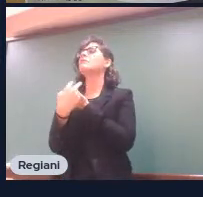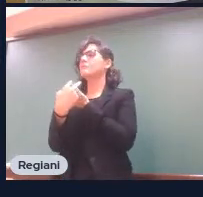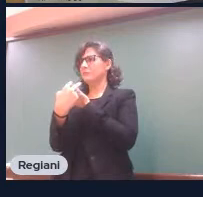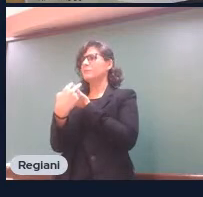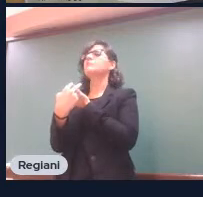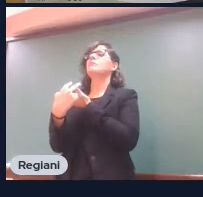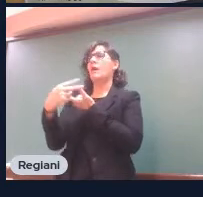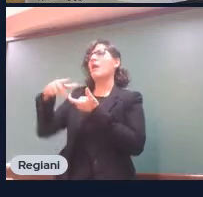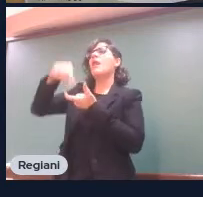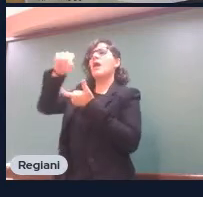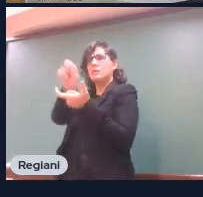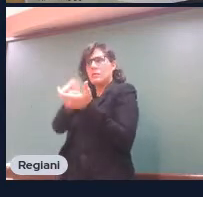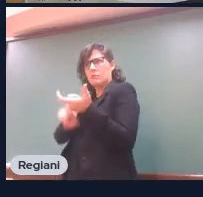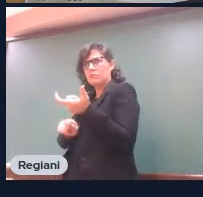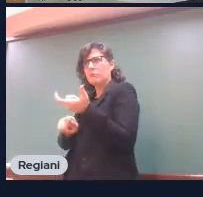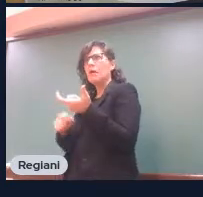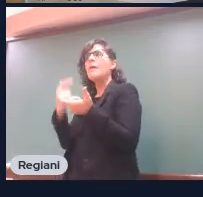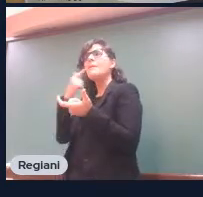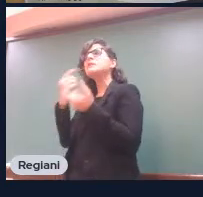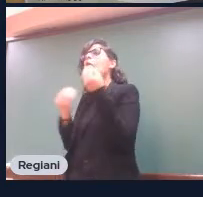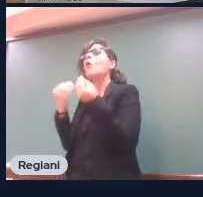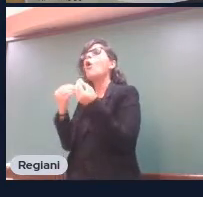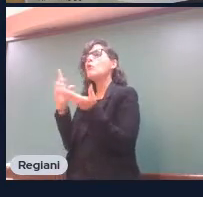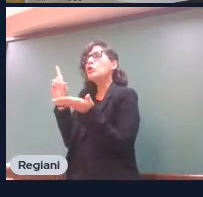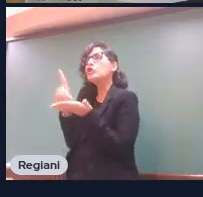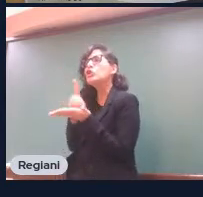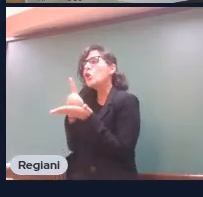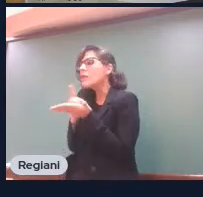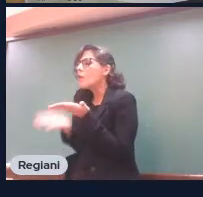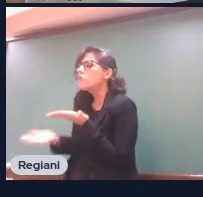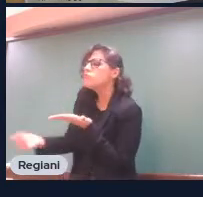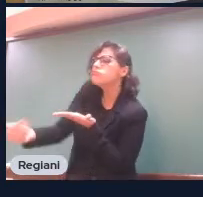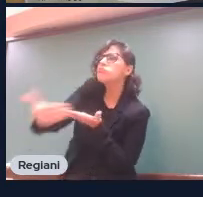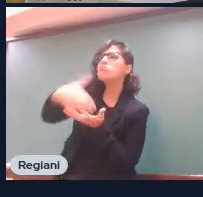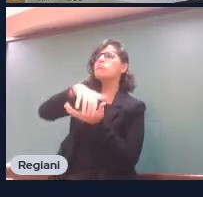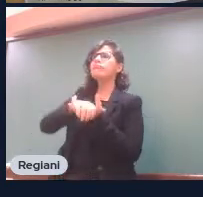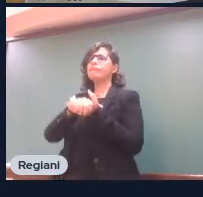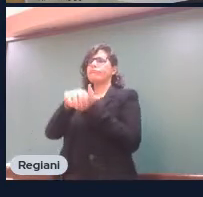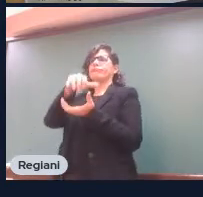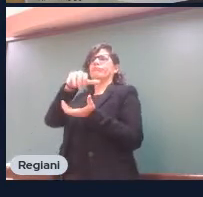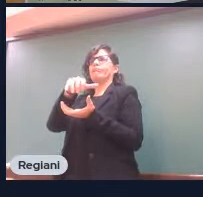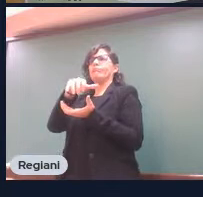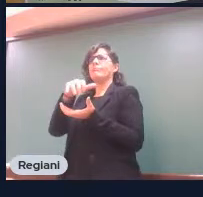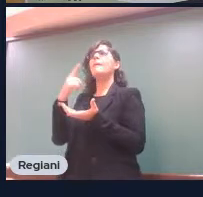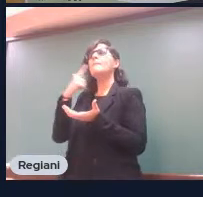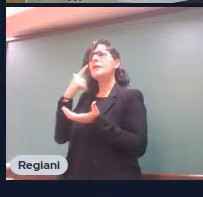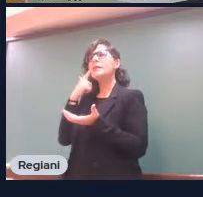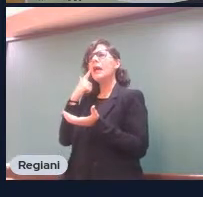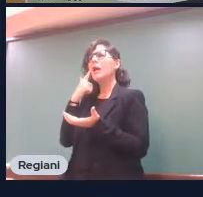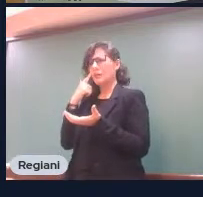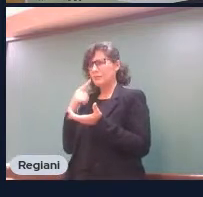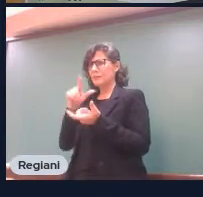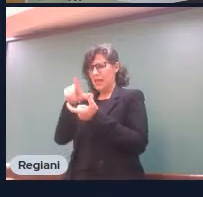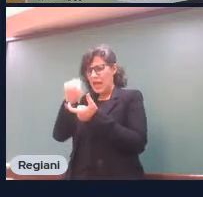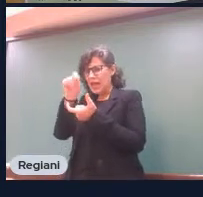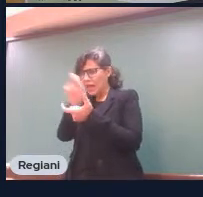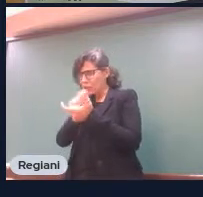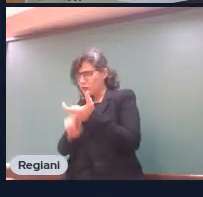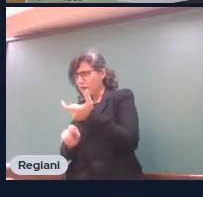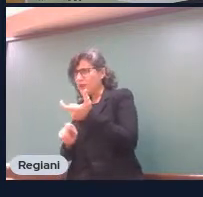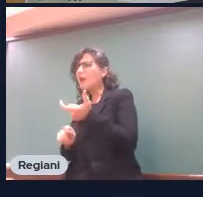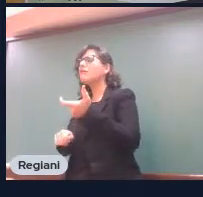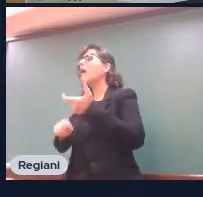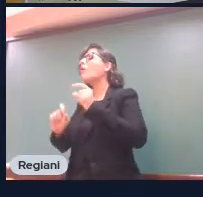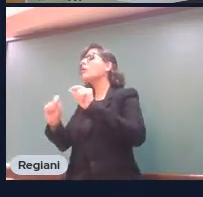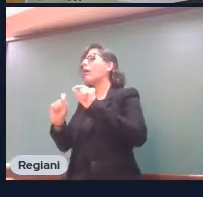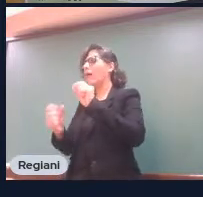to the compilation of dictionaries. Now, the last level is known as lexicography, making dictionaries. If you take the last